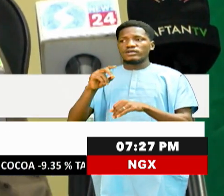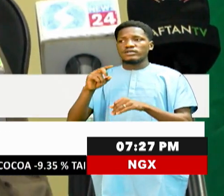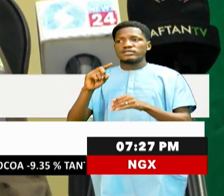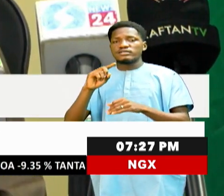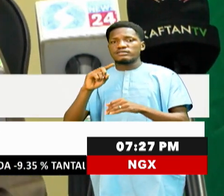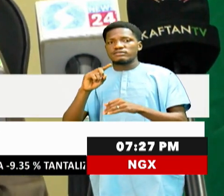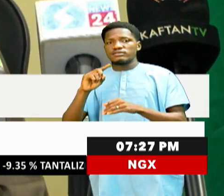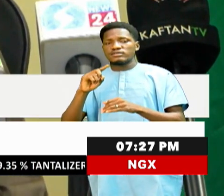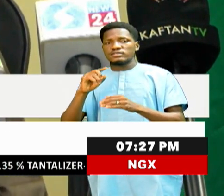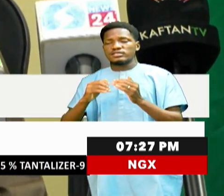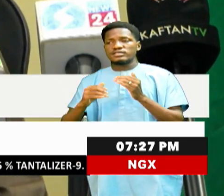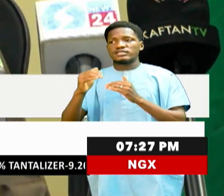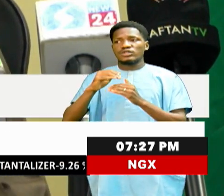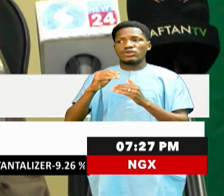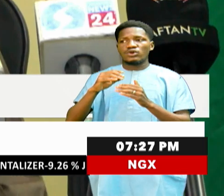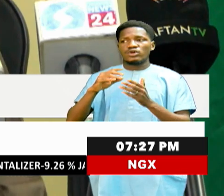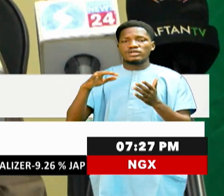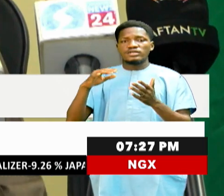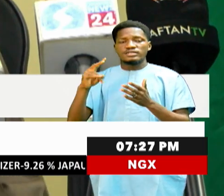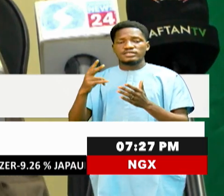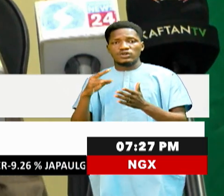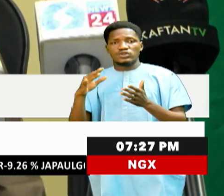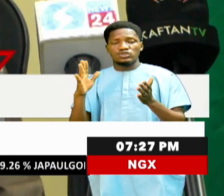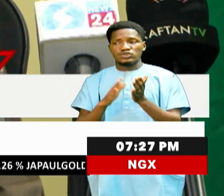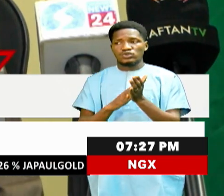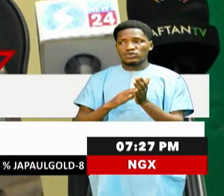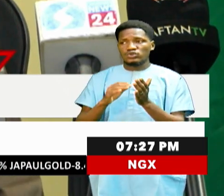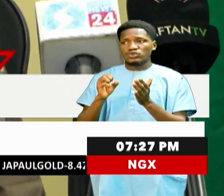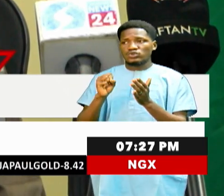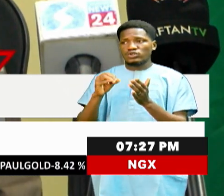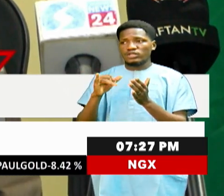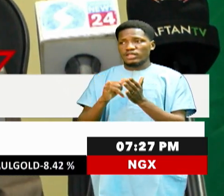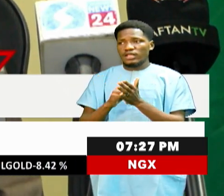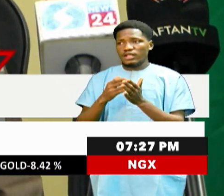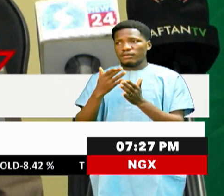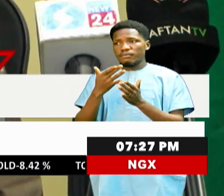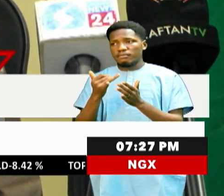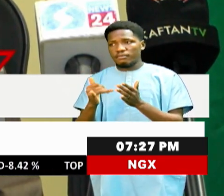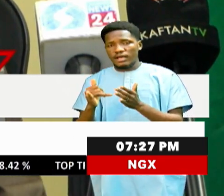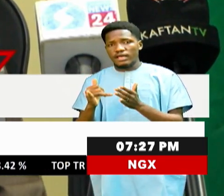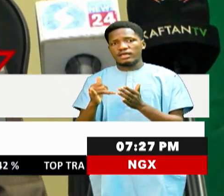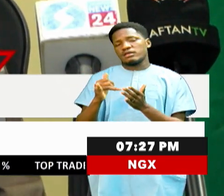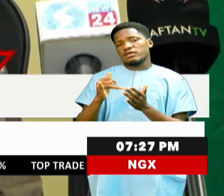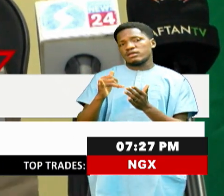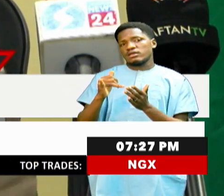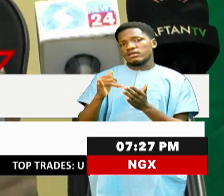so that by October or September school session of